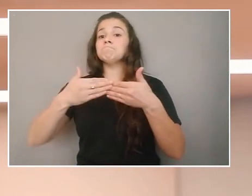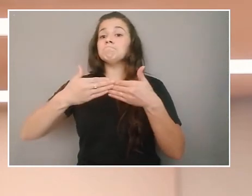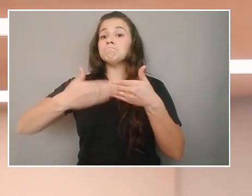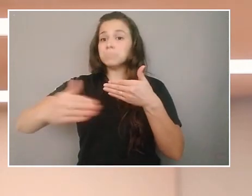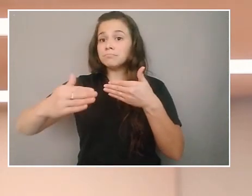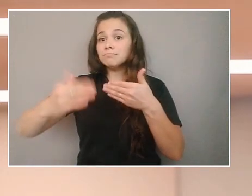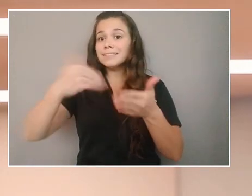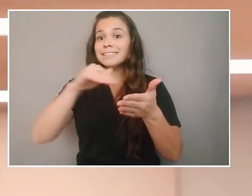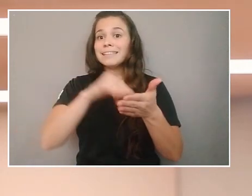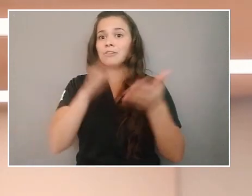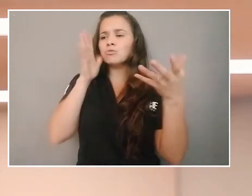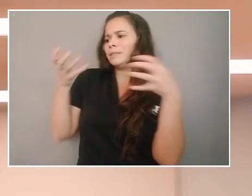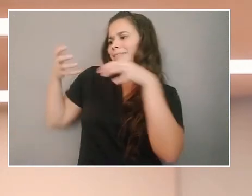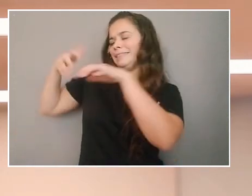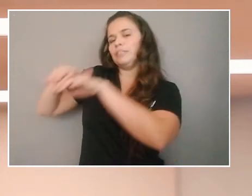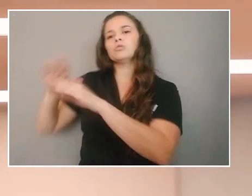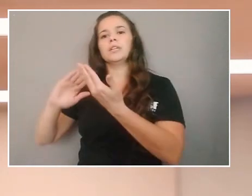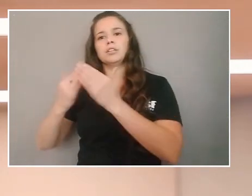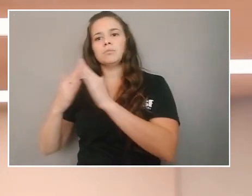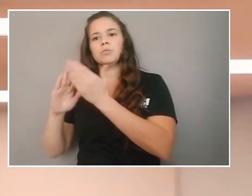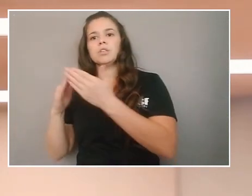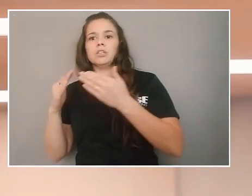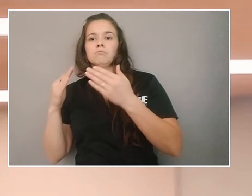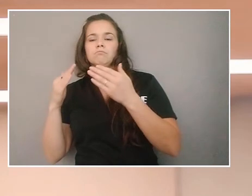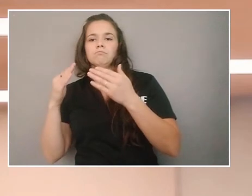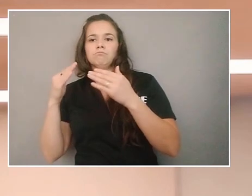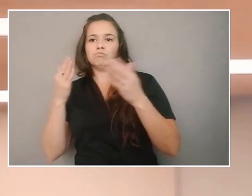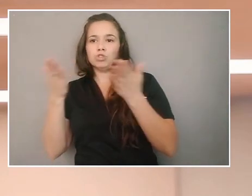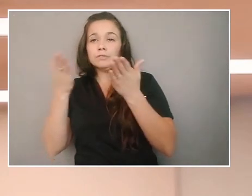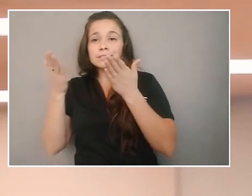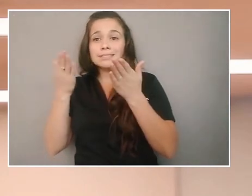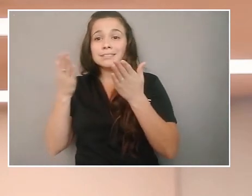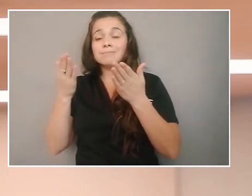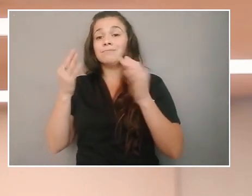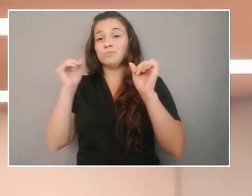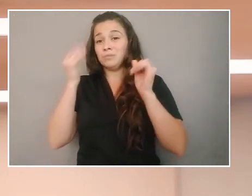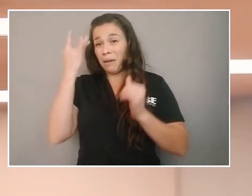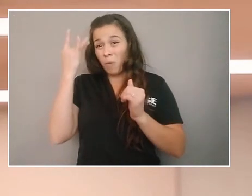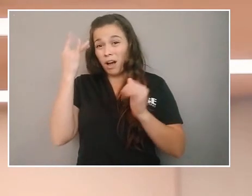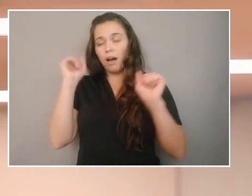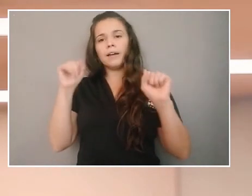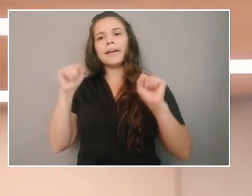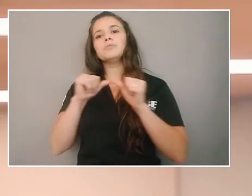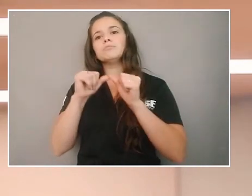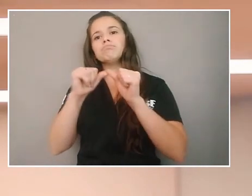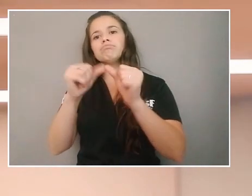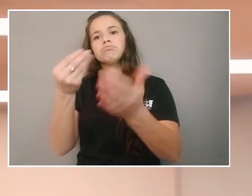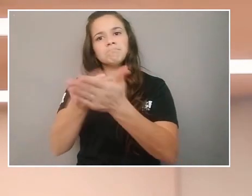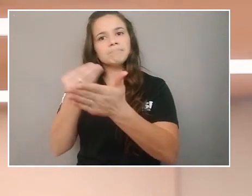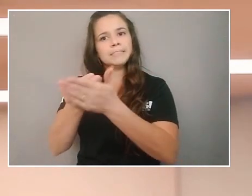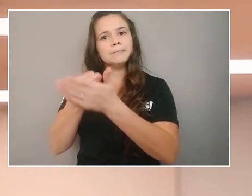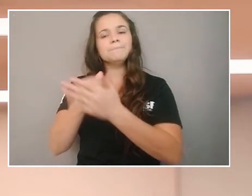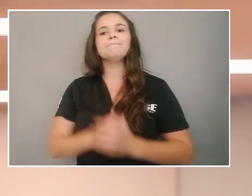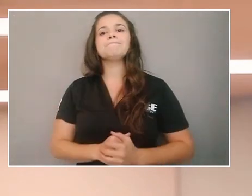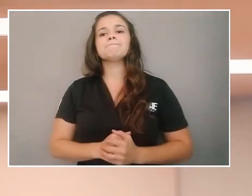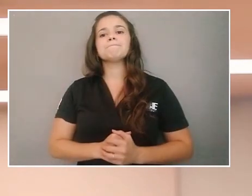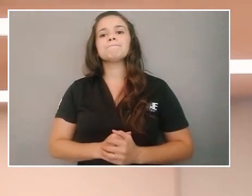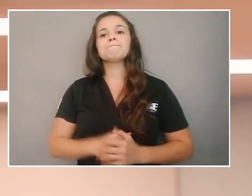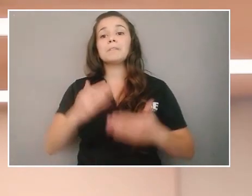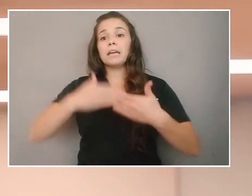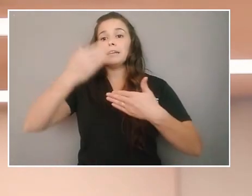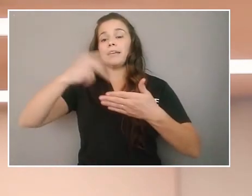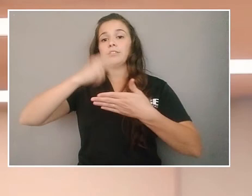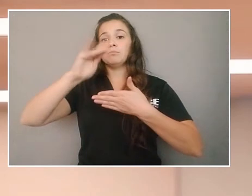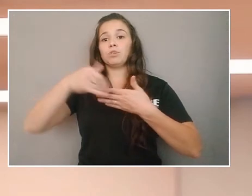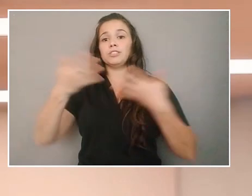community services and support component for continued funding. Our next project is our Commercially